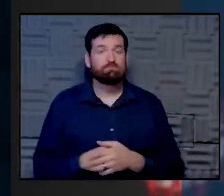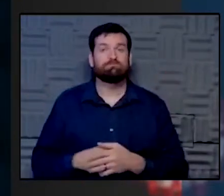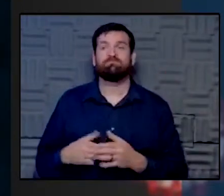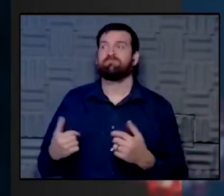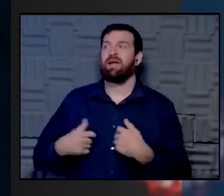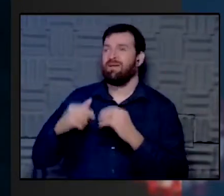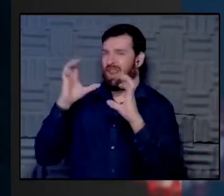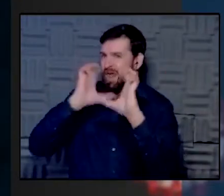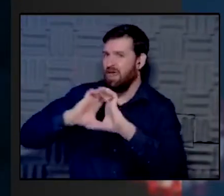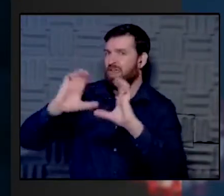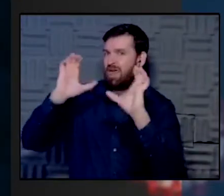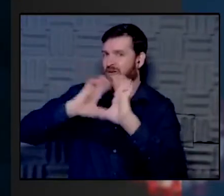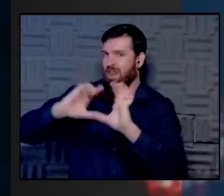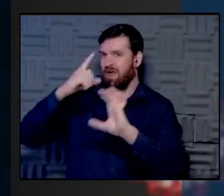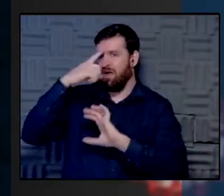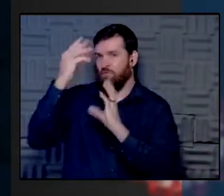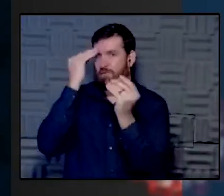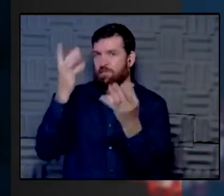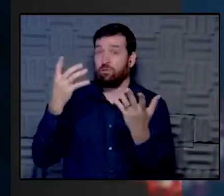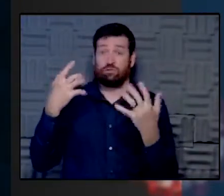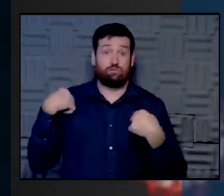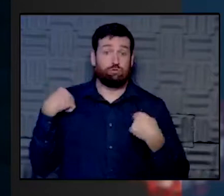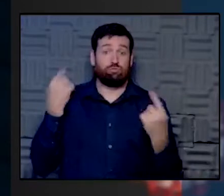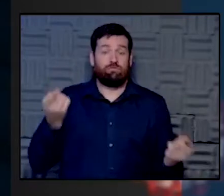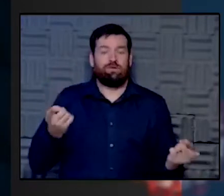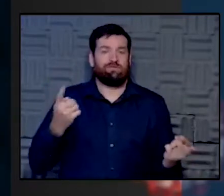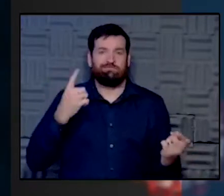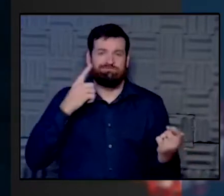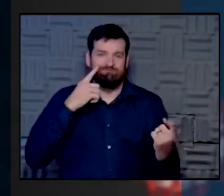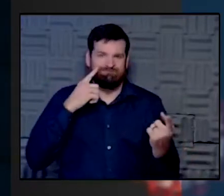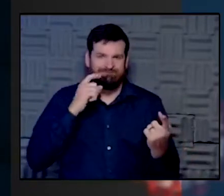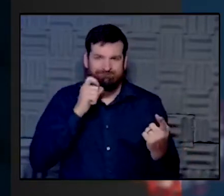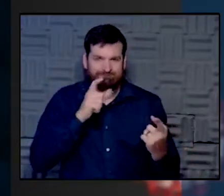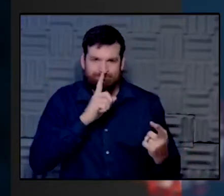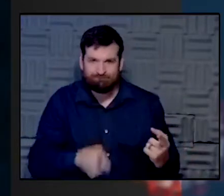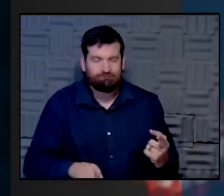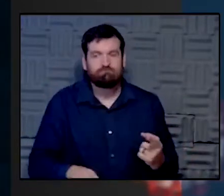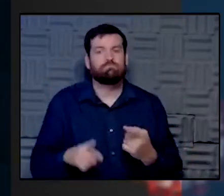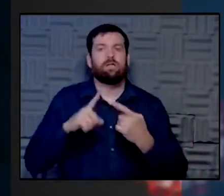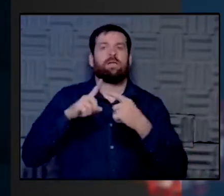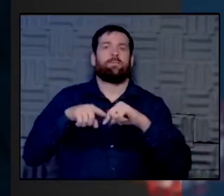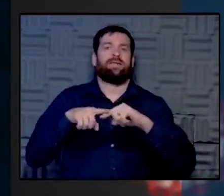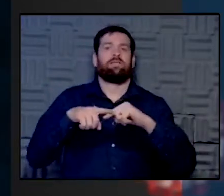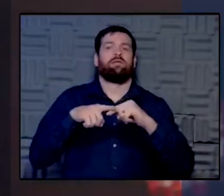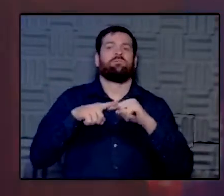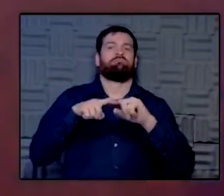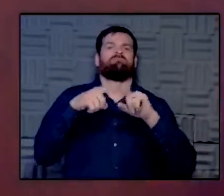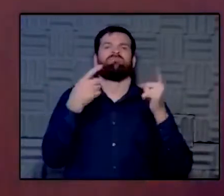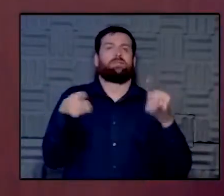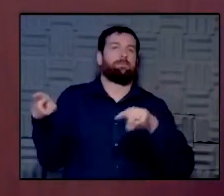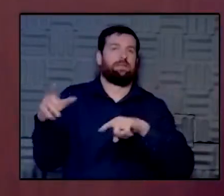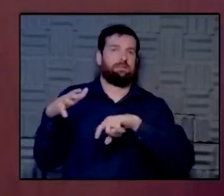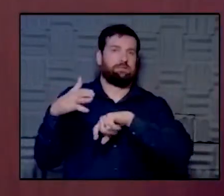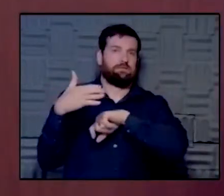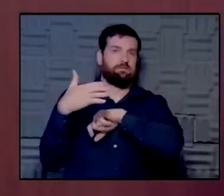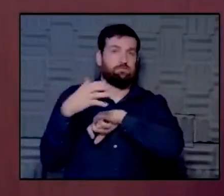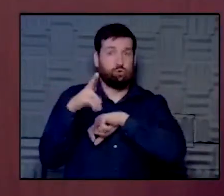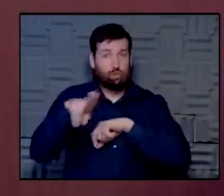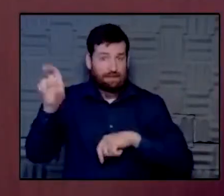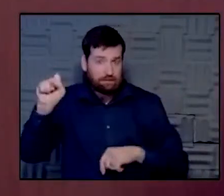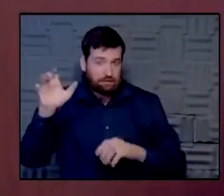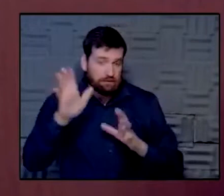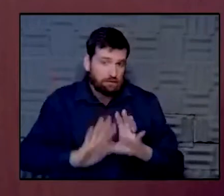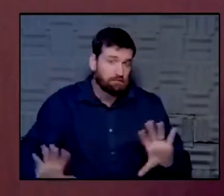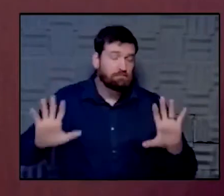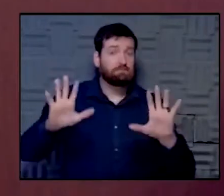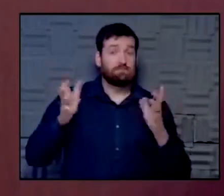for information on Yeah. this yesterday. I didn't find anything. I think it's going to be really dependent on where we are as a country, and if it still is a